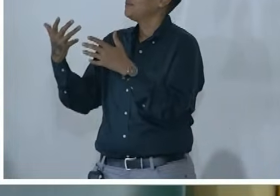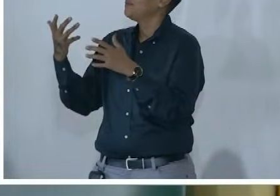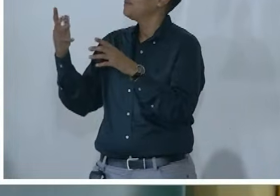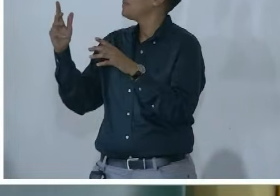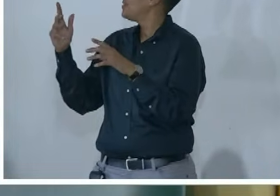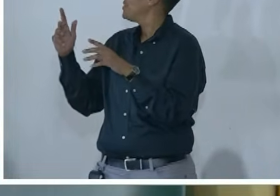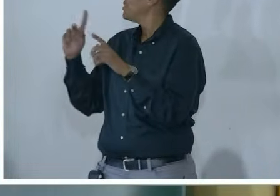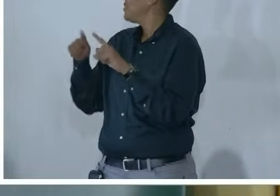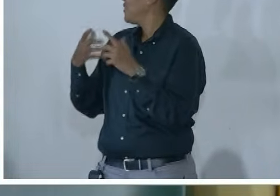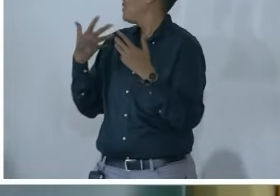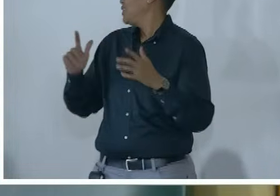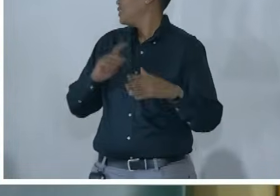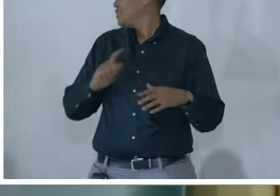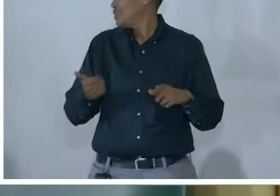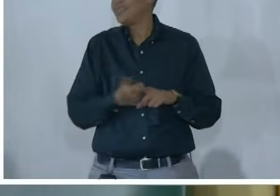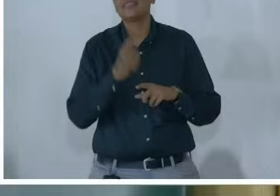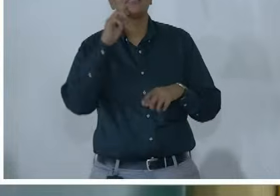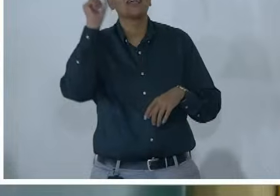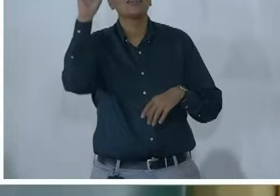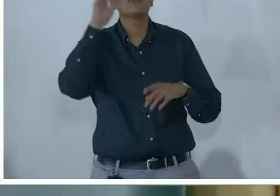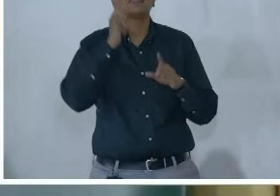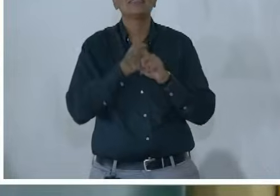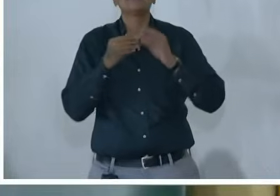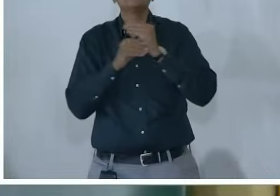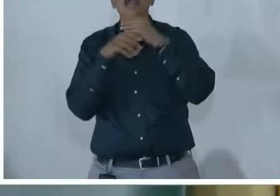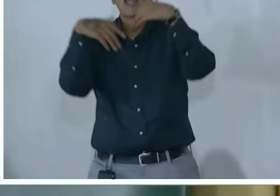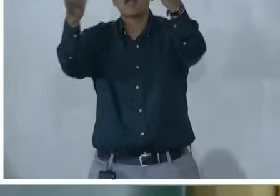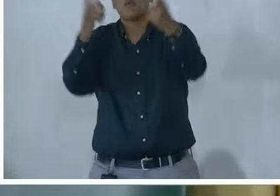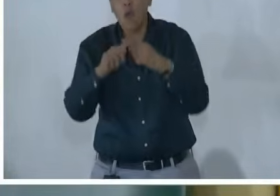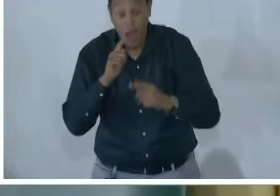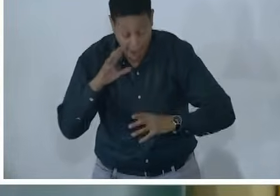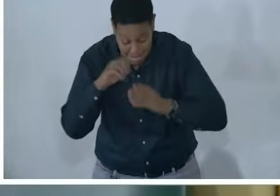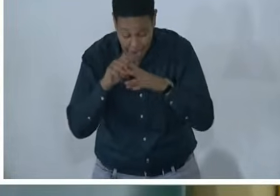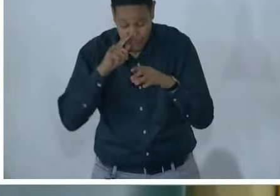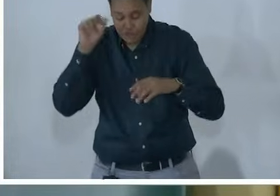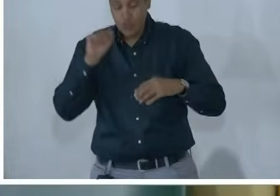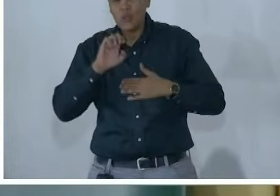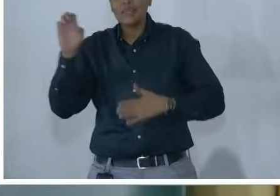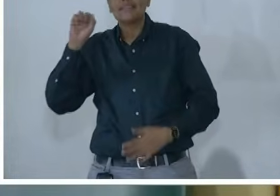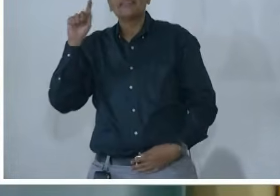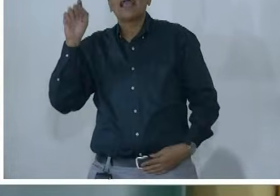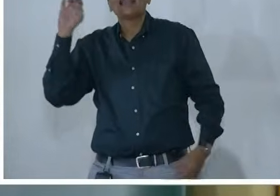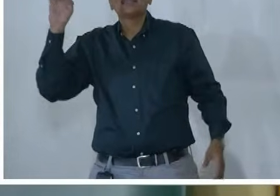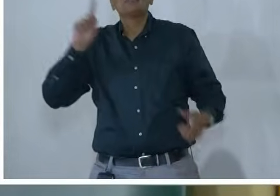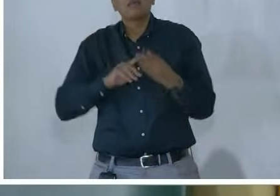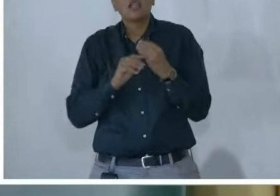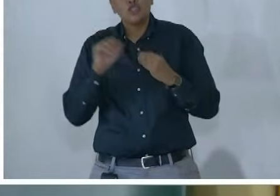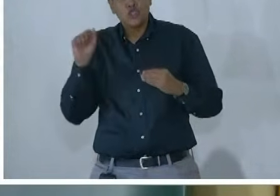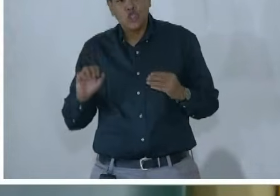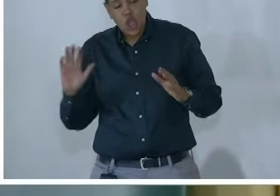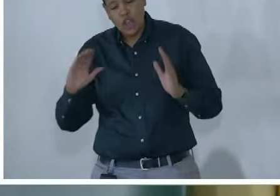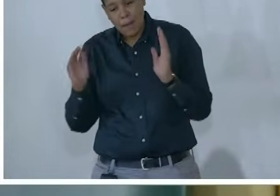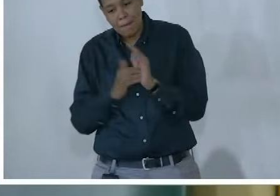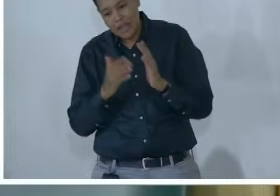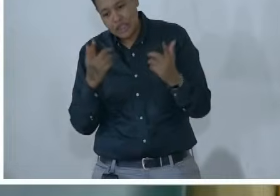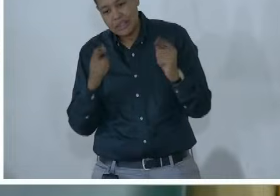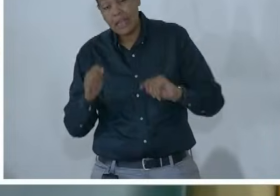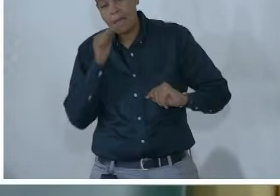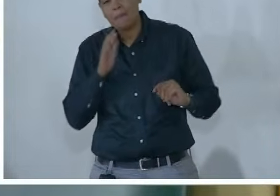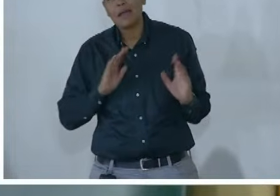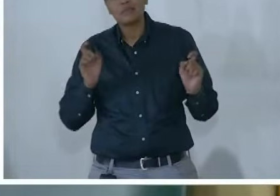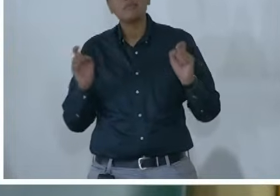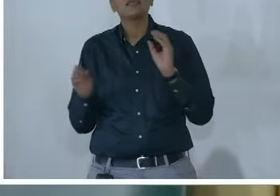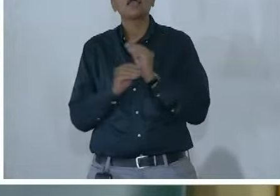Santa Cruz, Littis, and parts of southeastern St. Elizabeth and southern Manchester. Madam